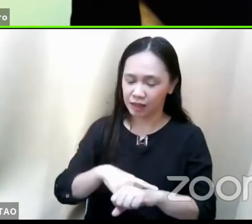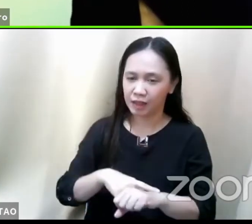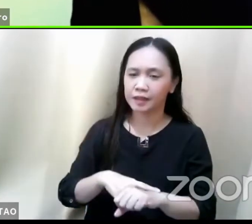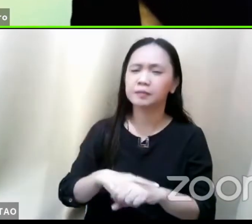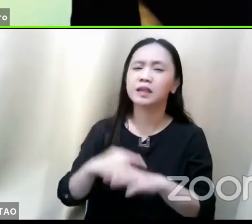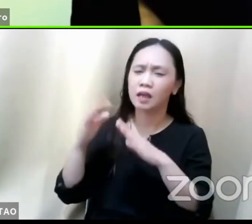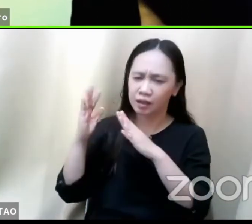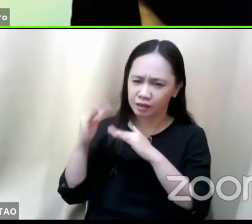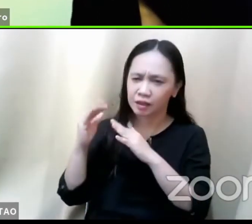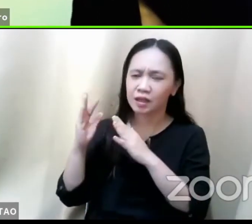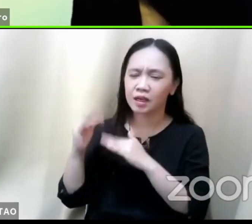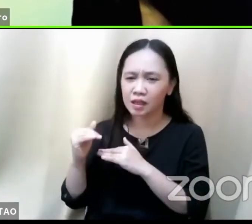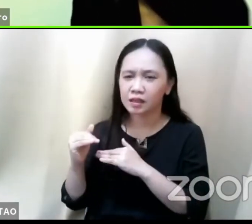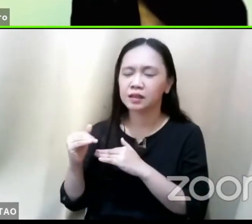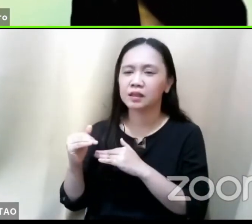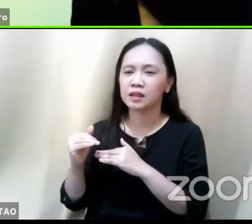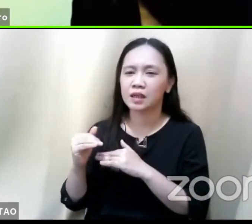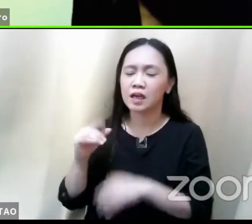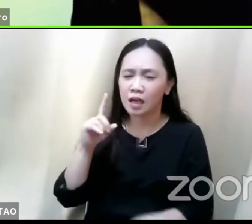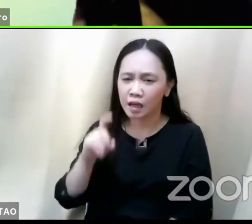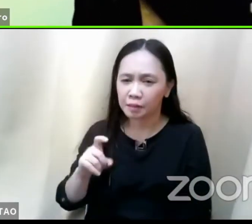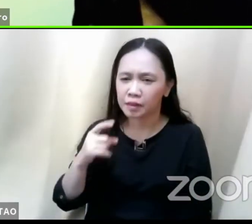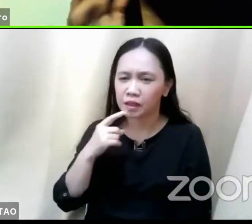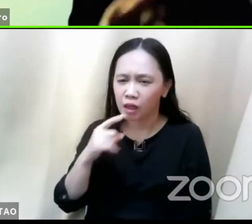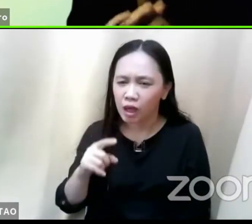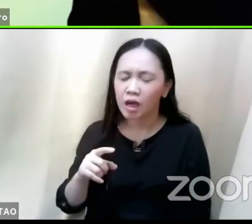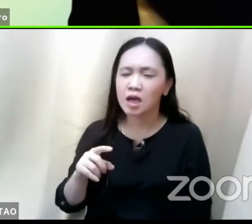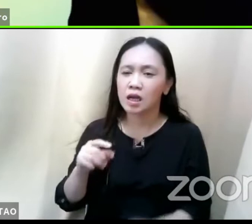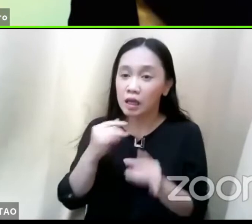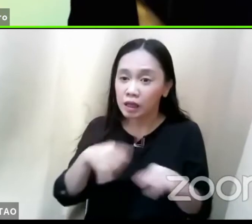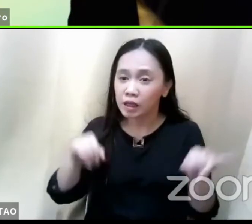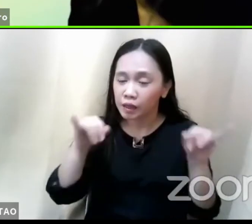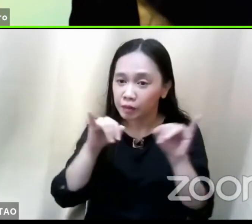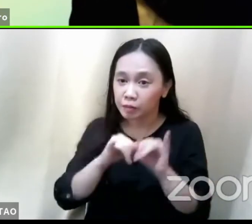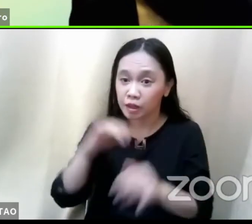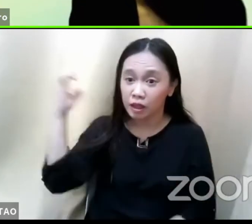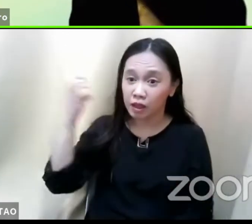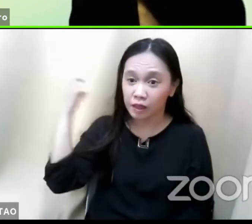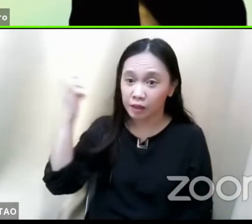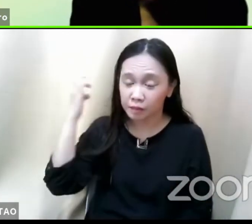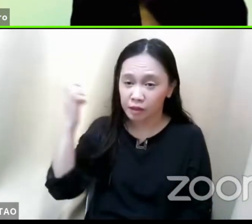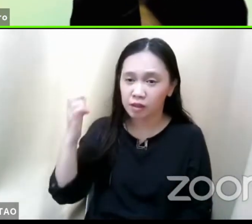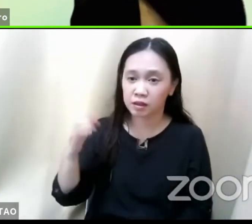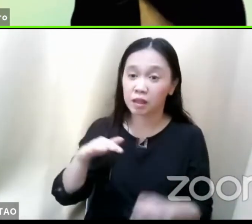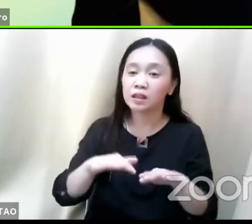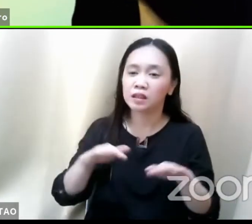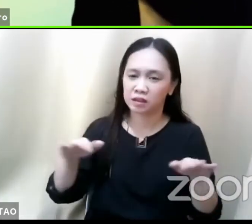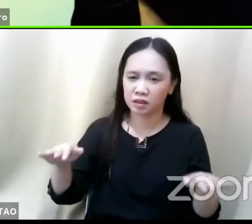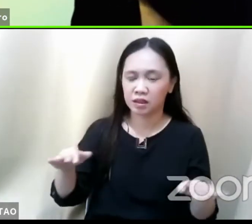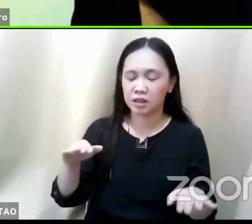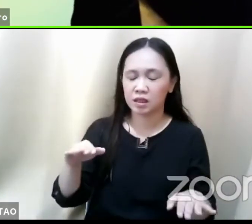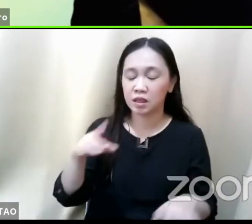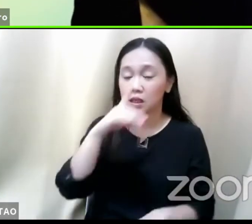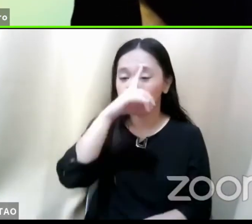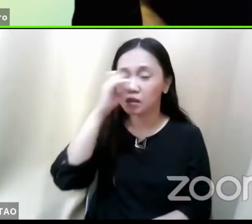ay ma-specify ninyo ang mga emergencies, remedies to these emergencies, bawat bata. Kasi iba-iba po ang